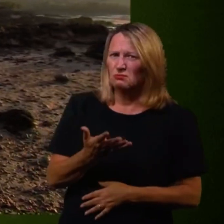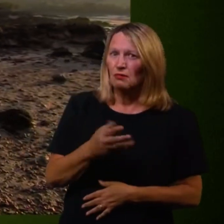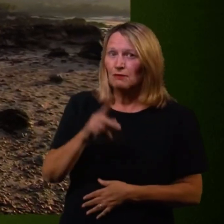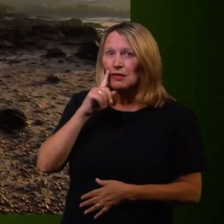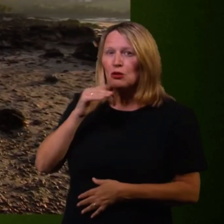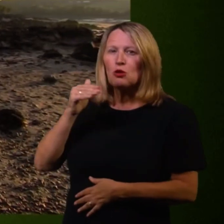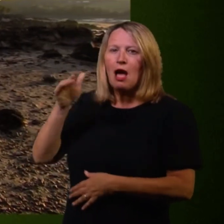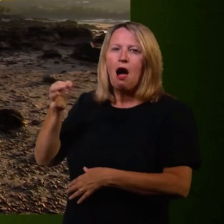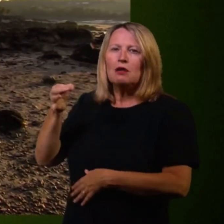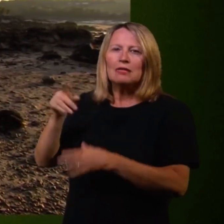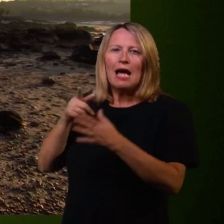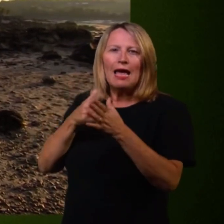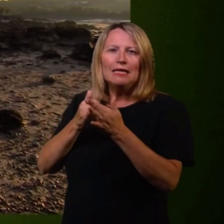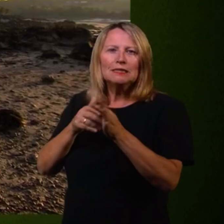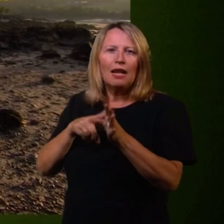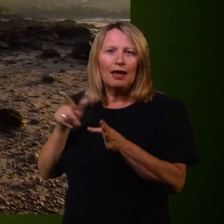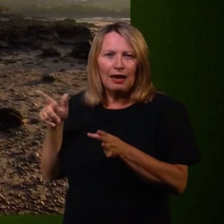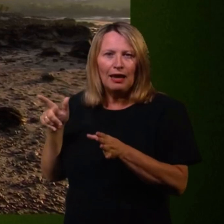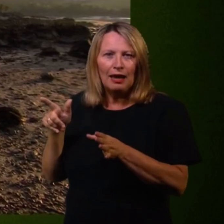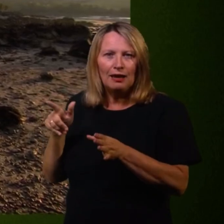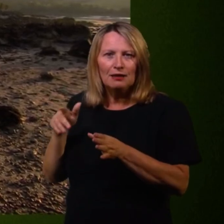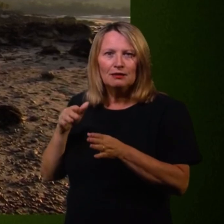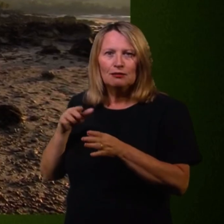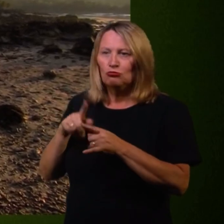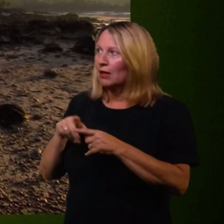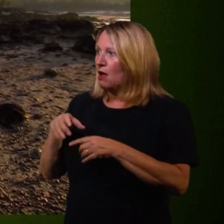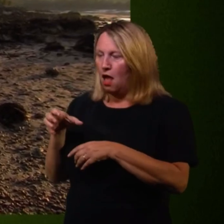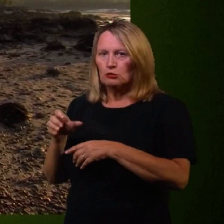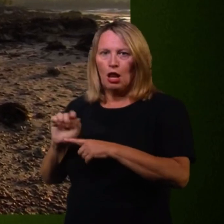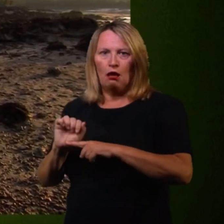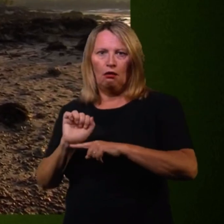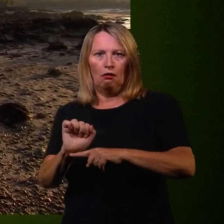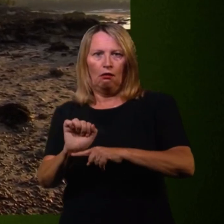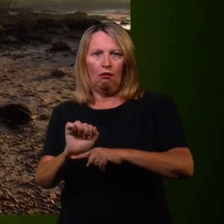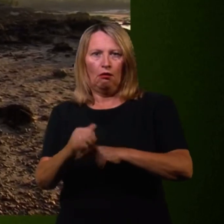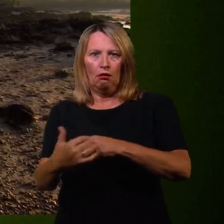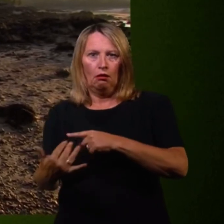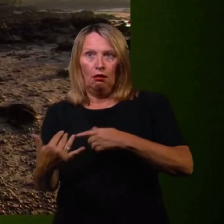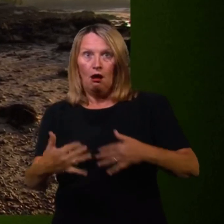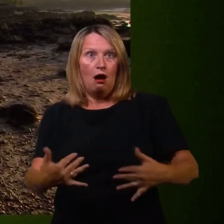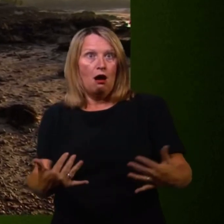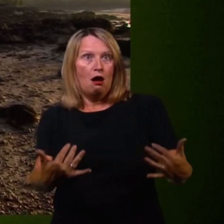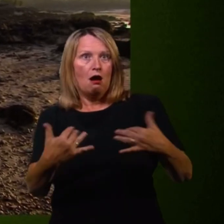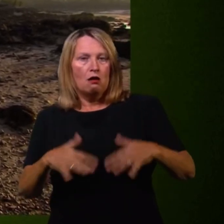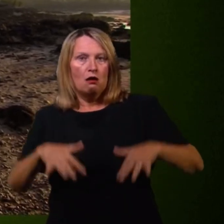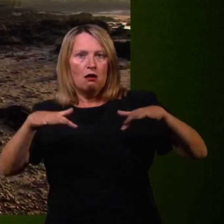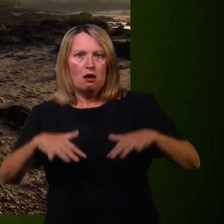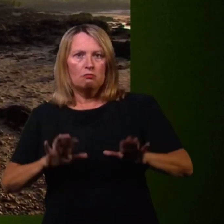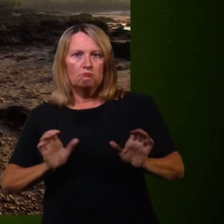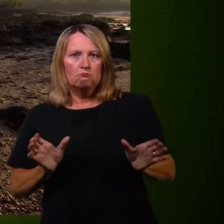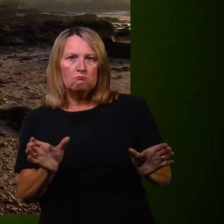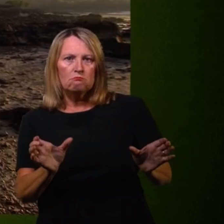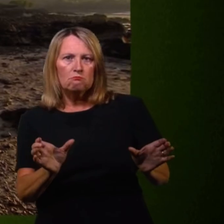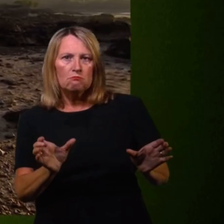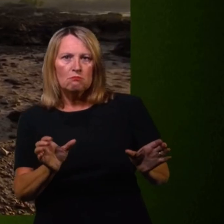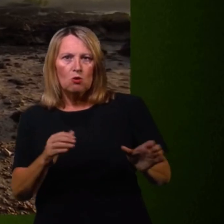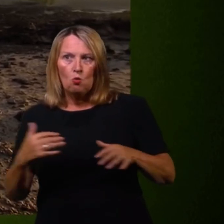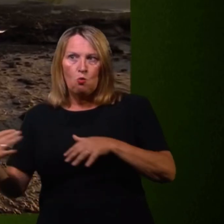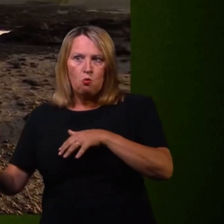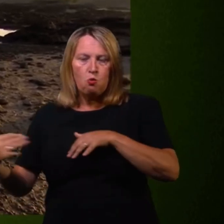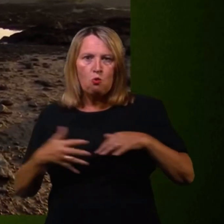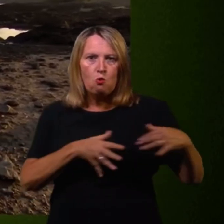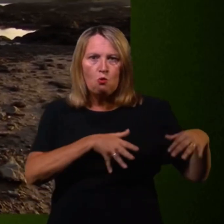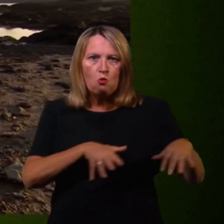Anglesey, that island will actually shelter the strait from the open ocean that's on the other side, so it shelters it from all the wave action. So a